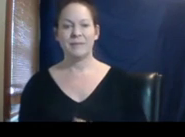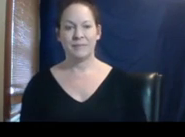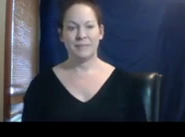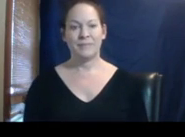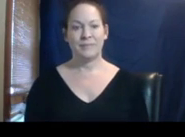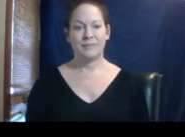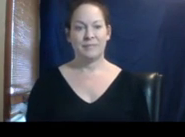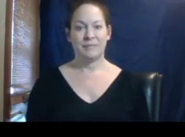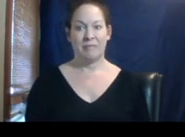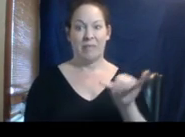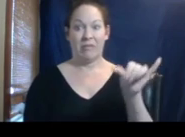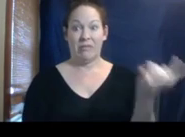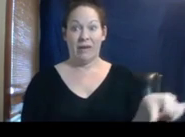this.